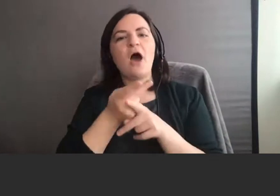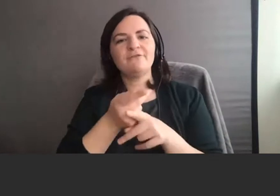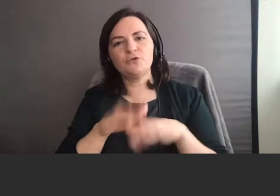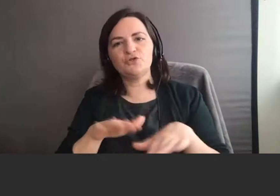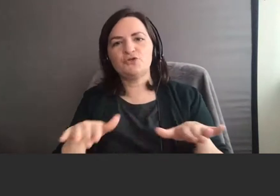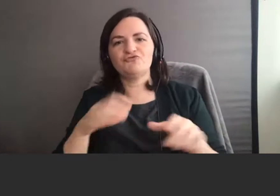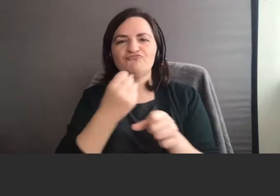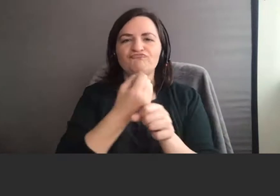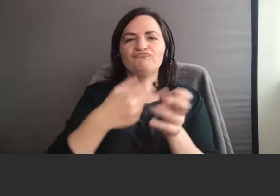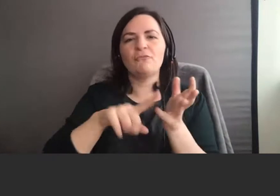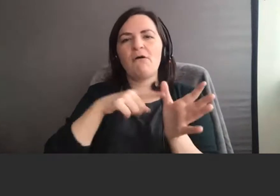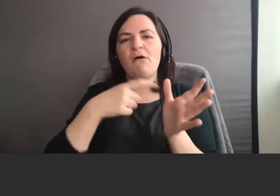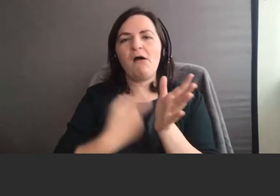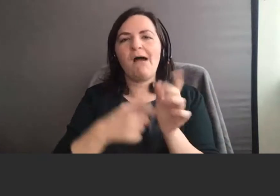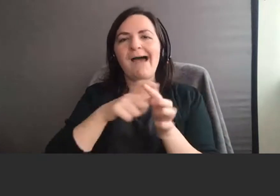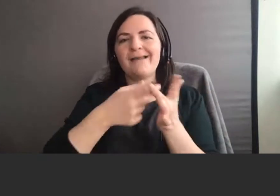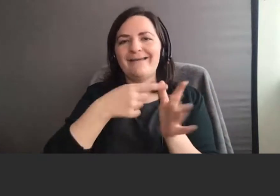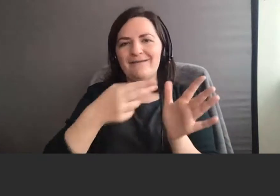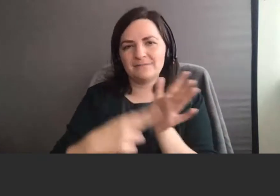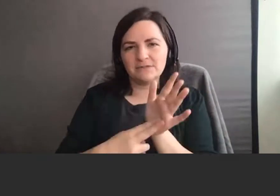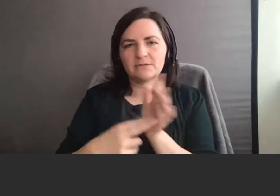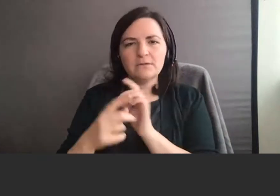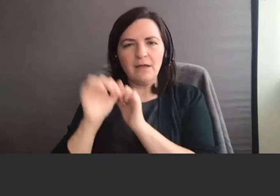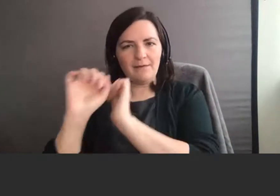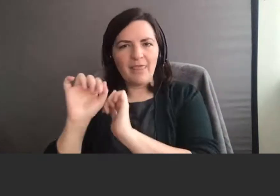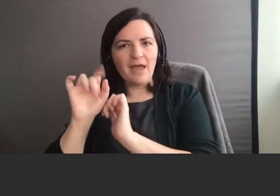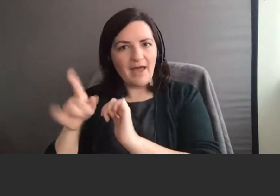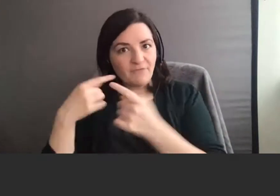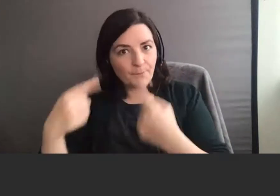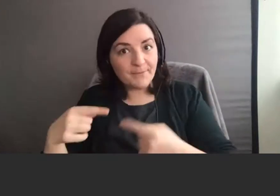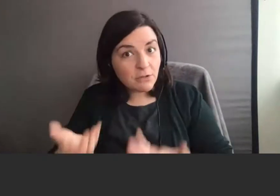is confidential, and that when you're reporting on it, you